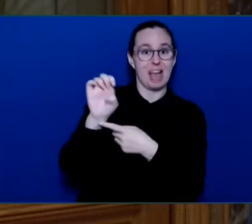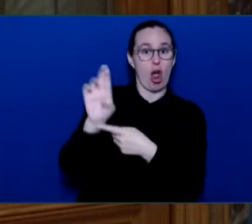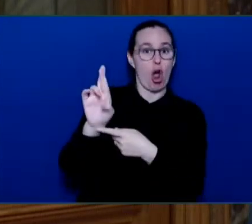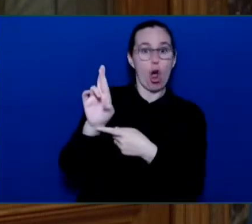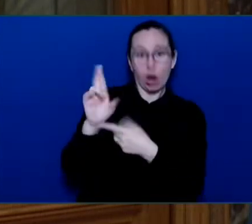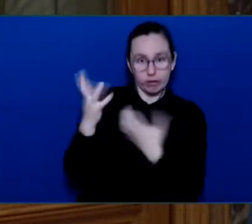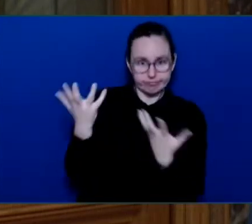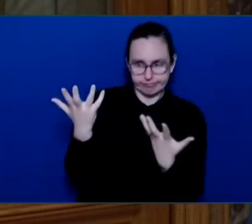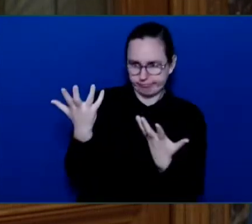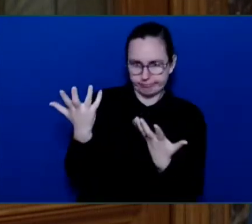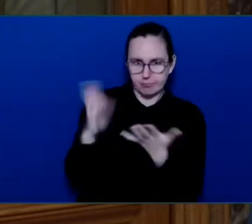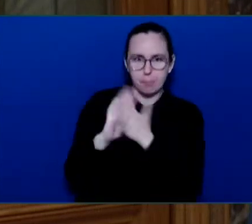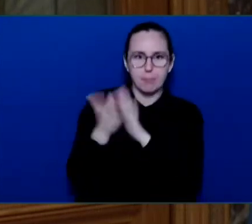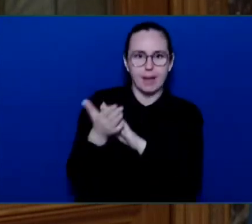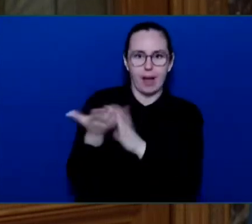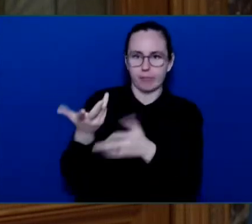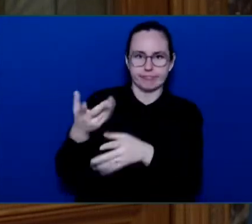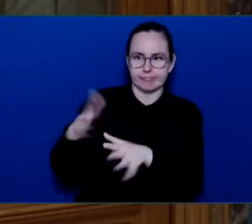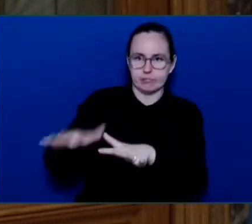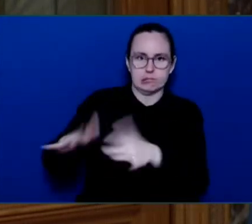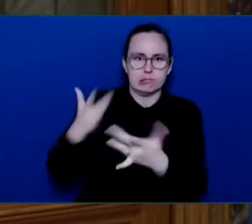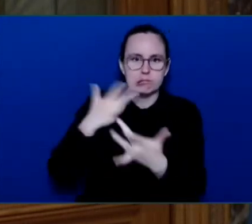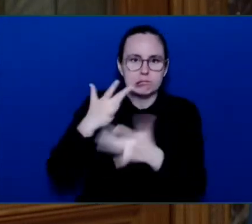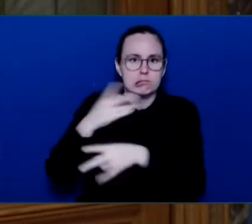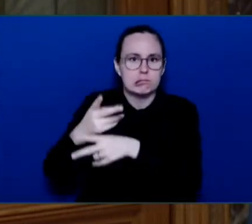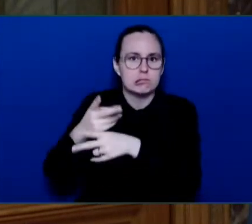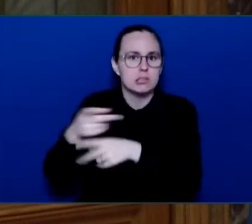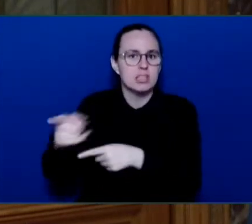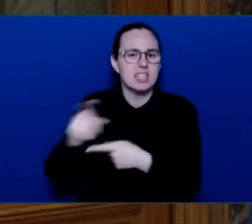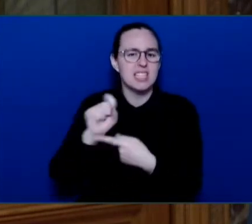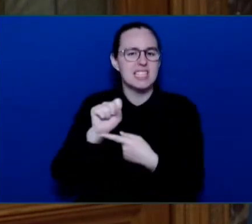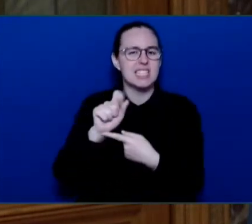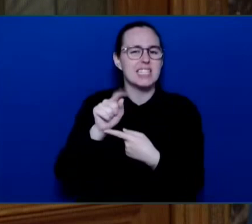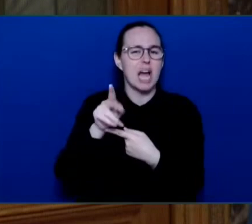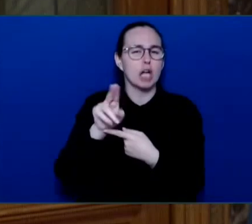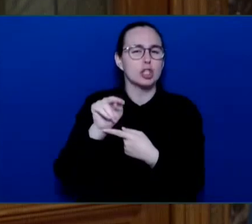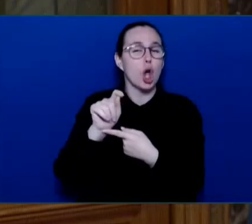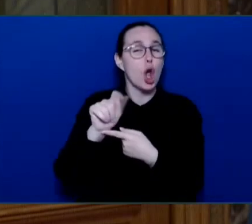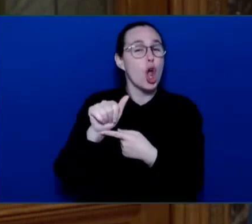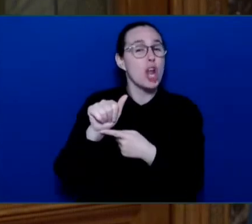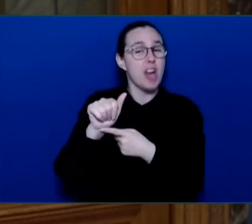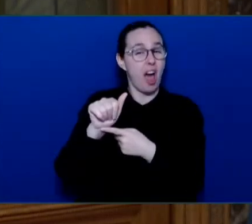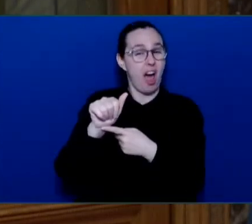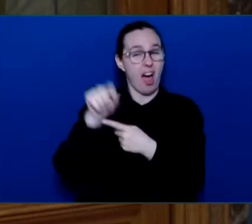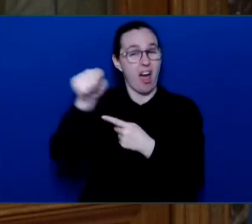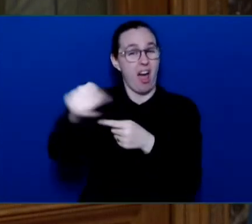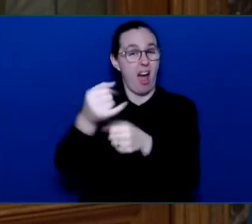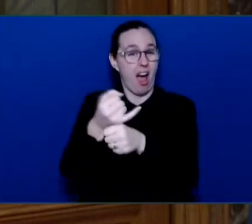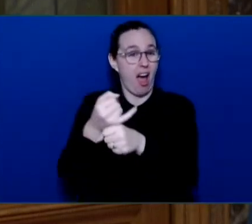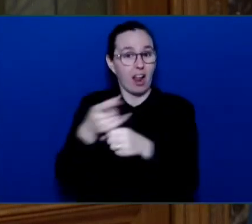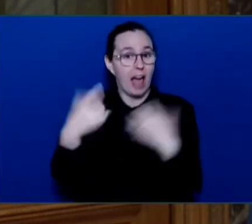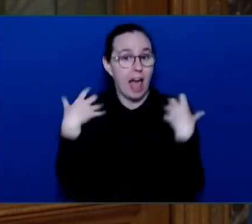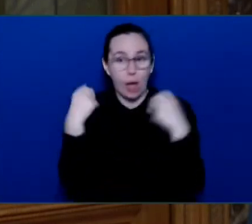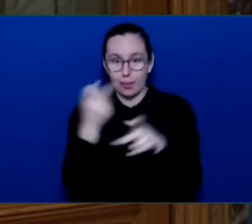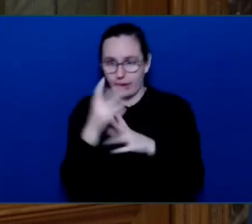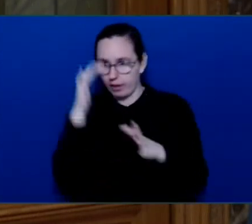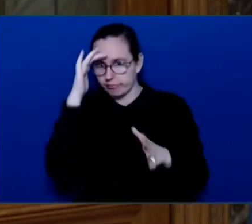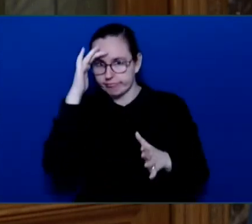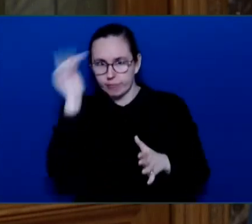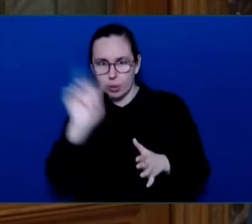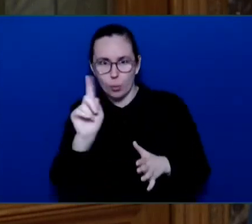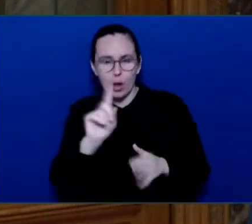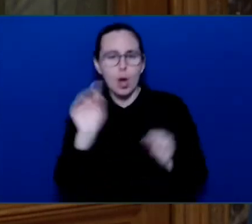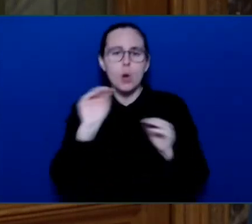residents are in a frustrating healthcare bureaucratic vacuum. This minister celebrates spending more money and